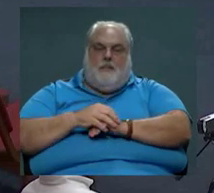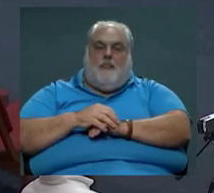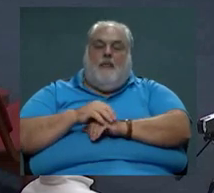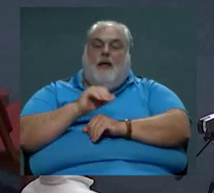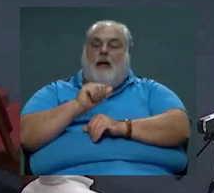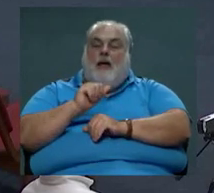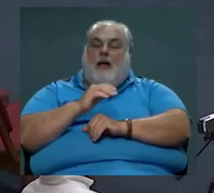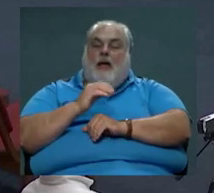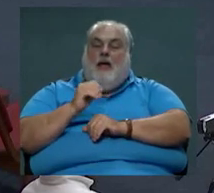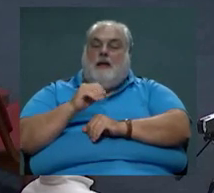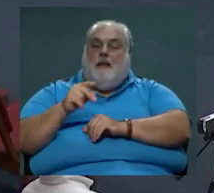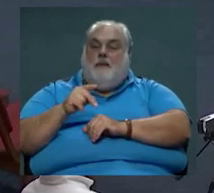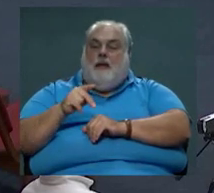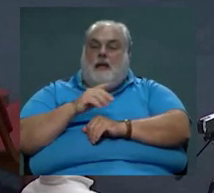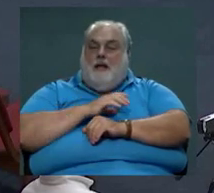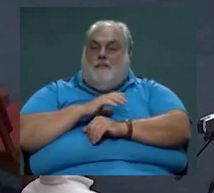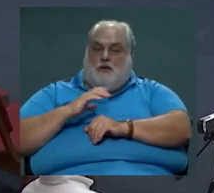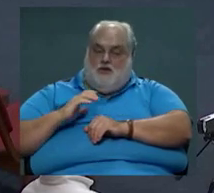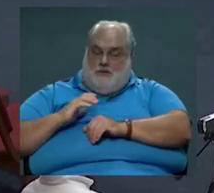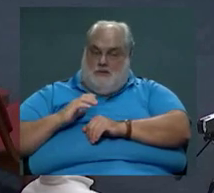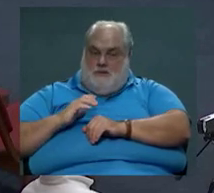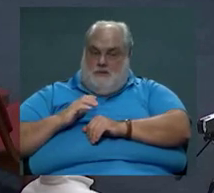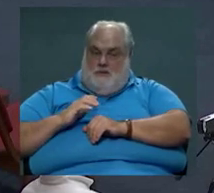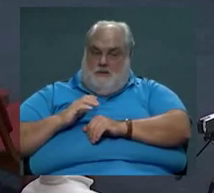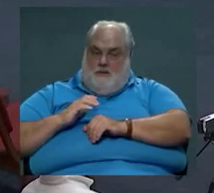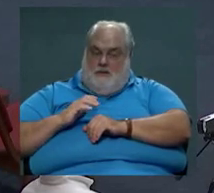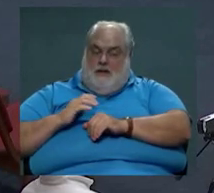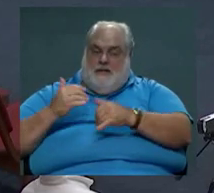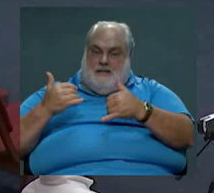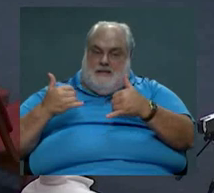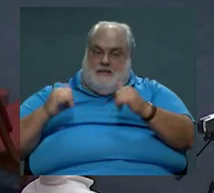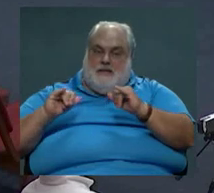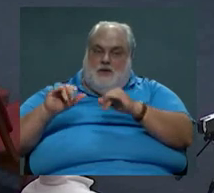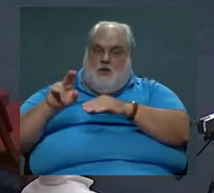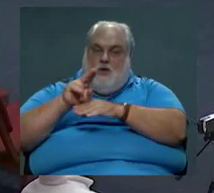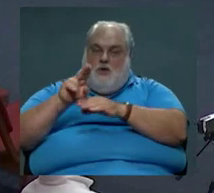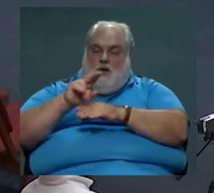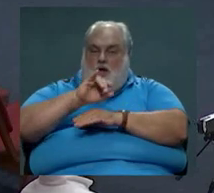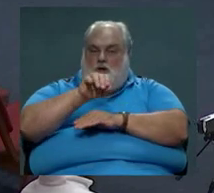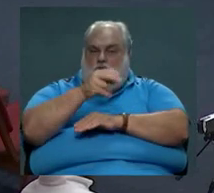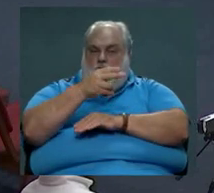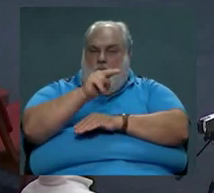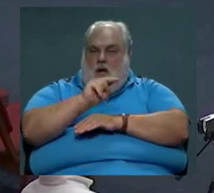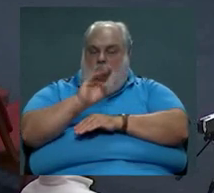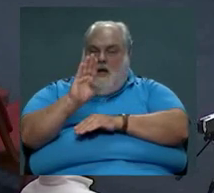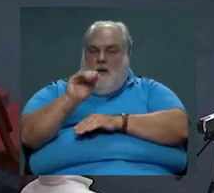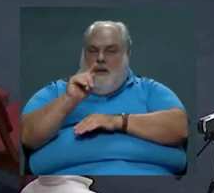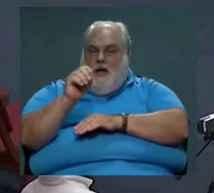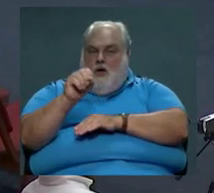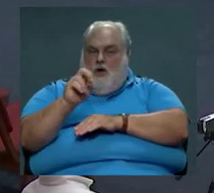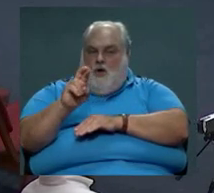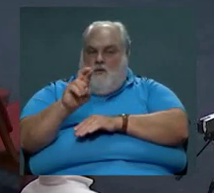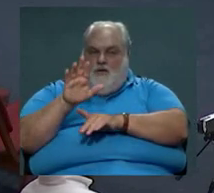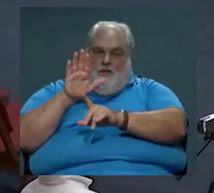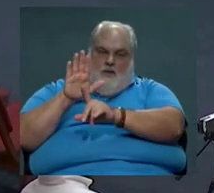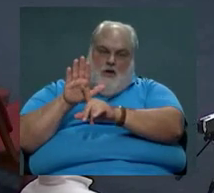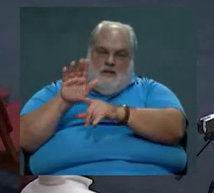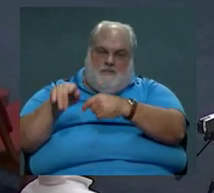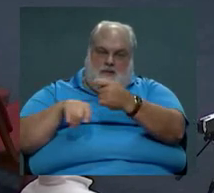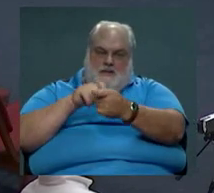A&P Commission, as I understand it, is still using John Baker for their